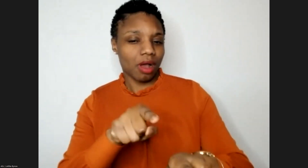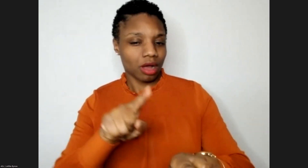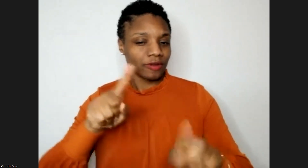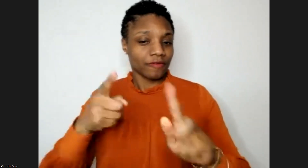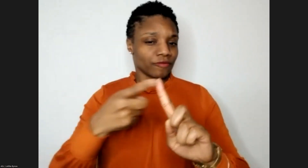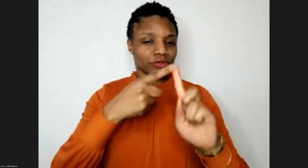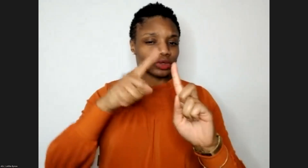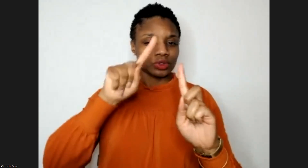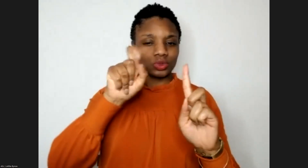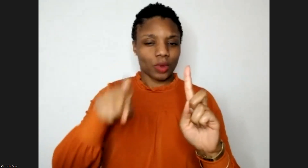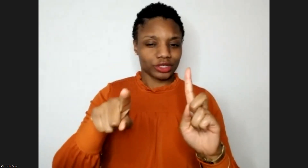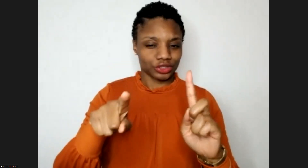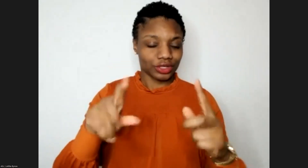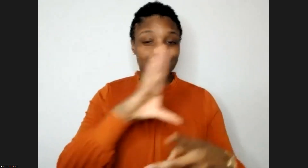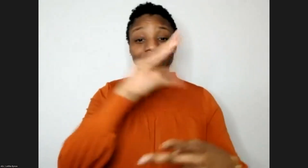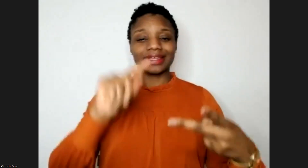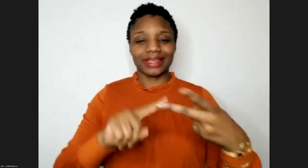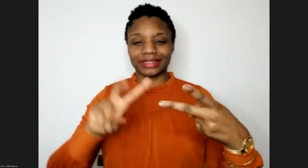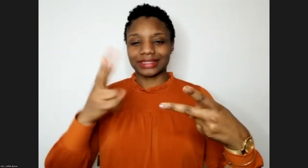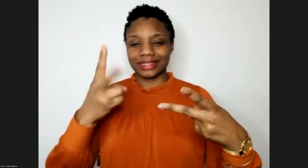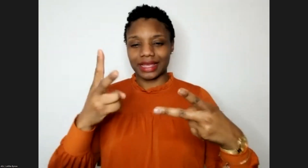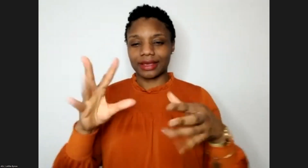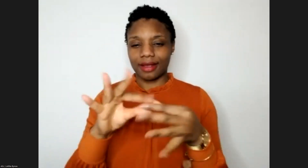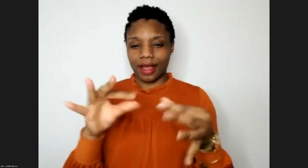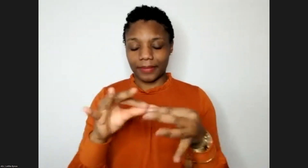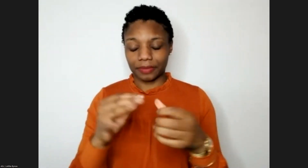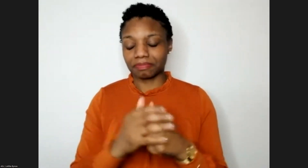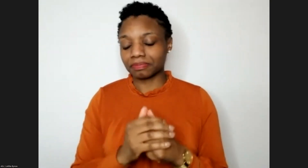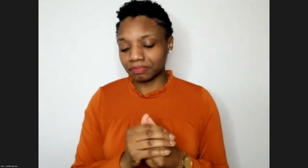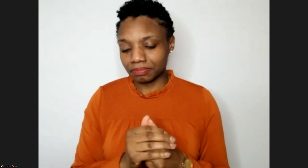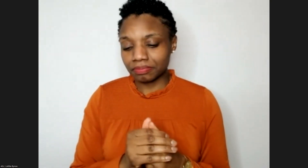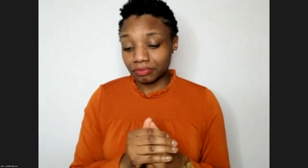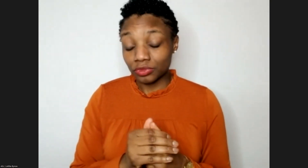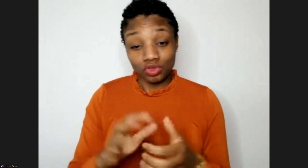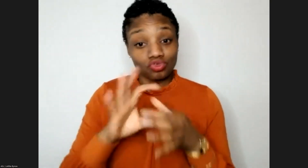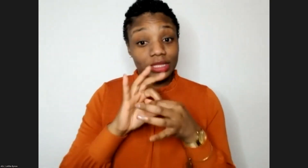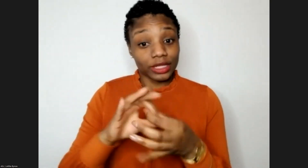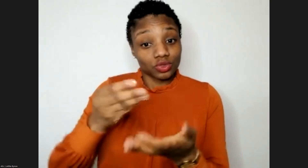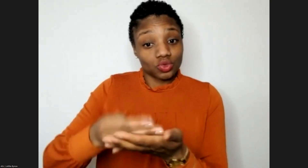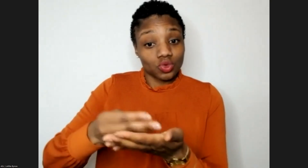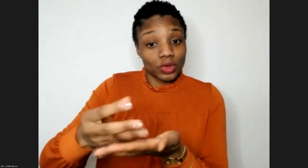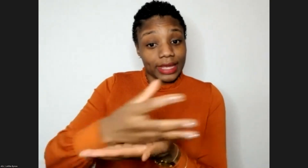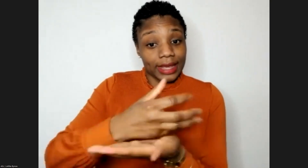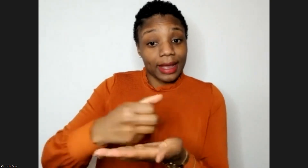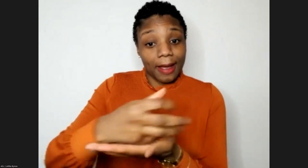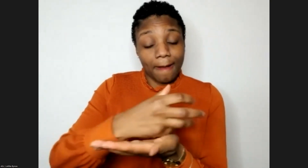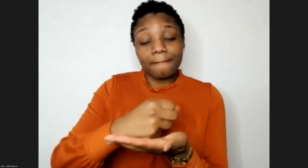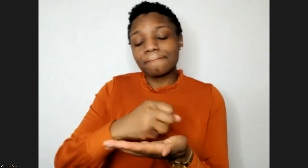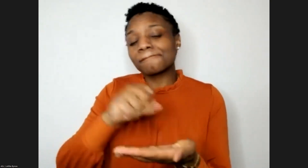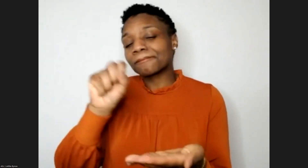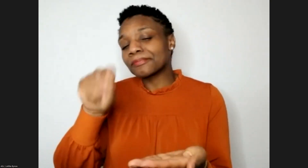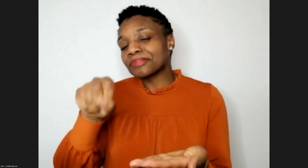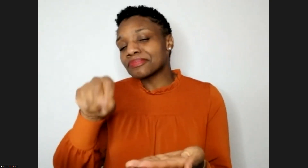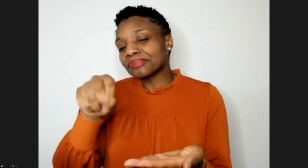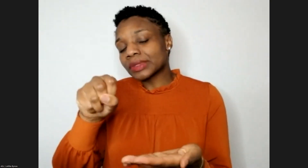question and the second comment. One is there is a threshold for income in terms of the definition. And so for